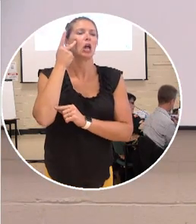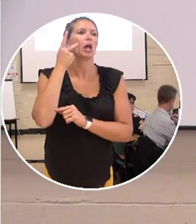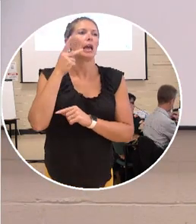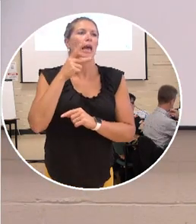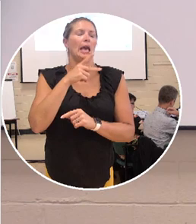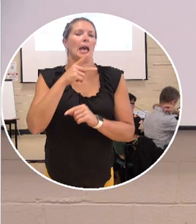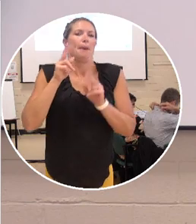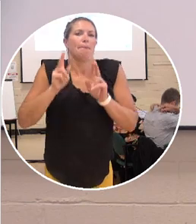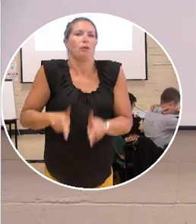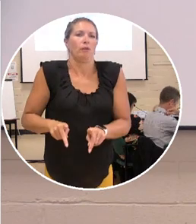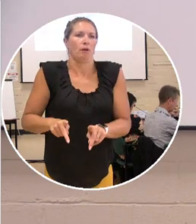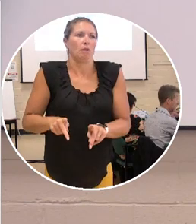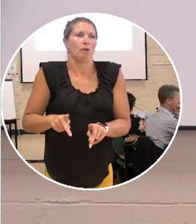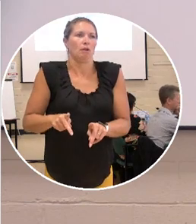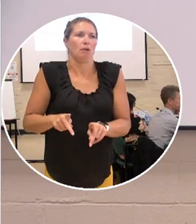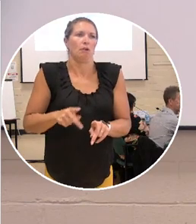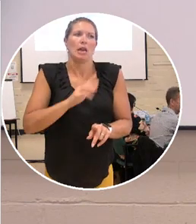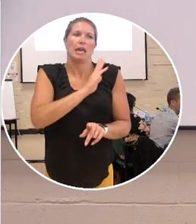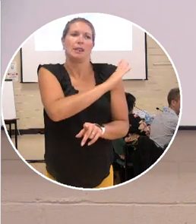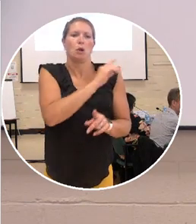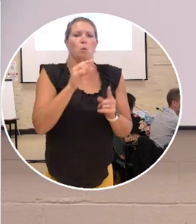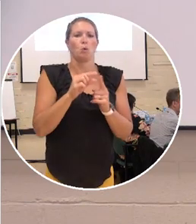saying. As a candidate. Right.